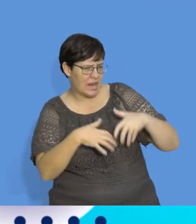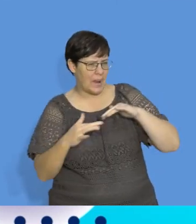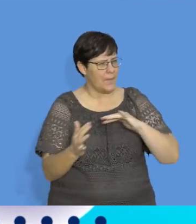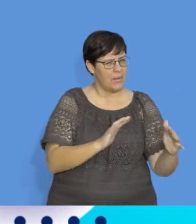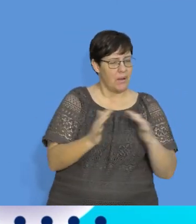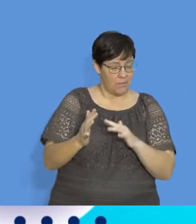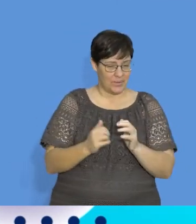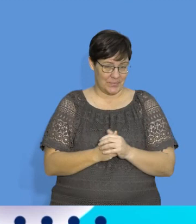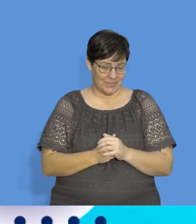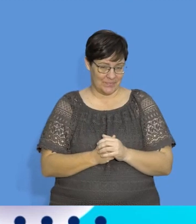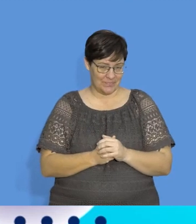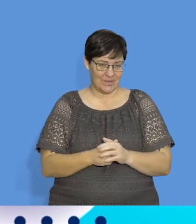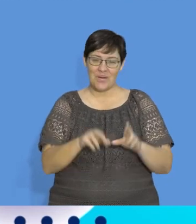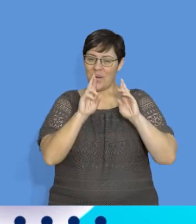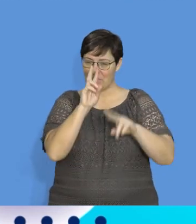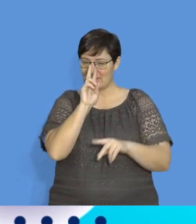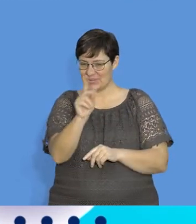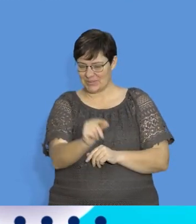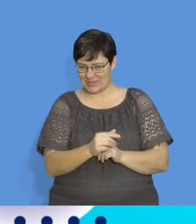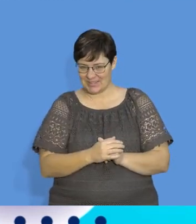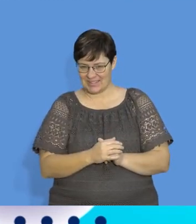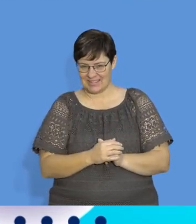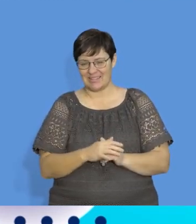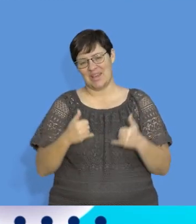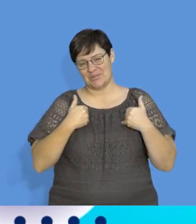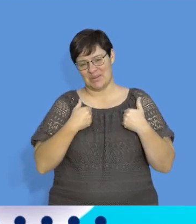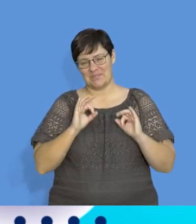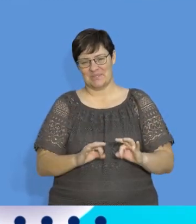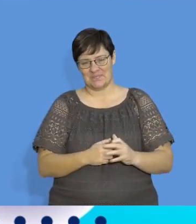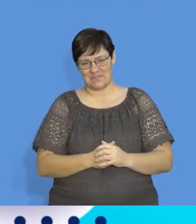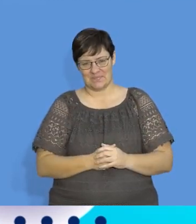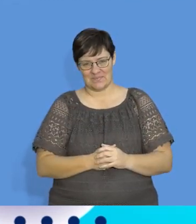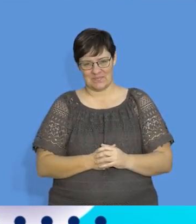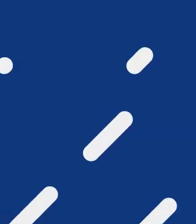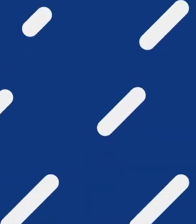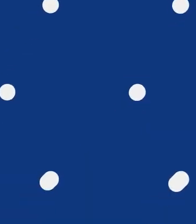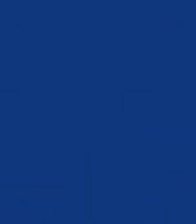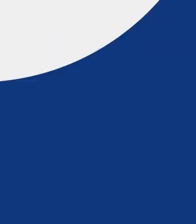correlation and this scatter plot. And we hope to see you soon, and enjoy.